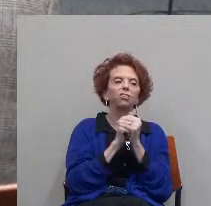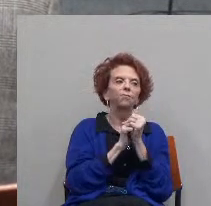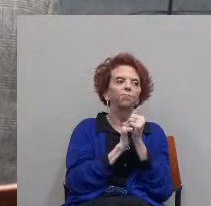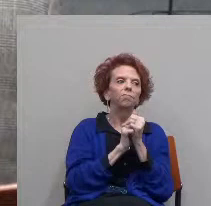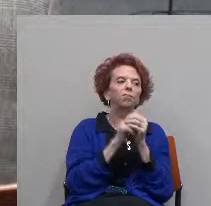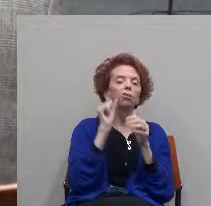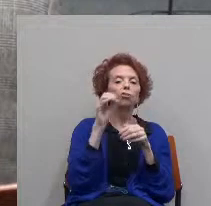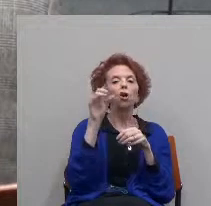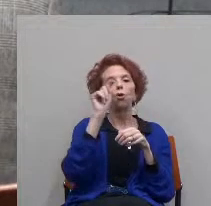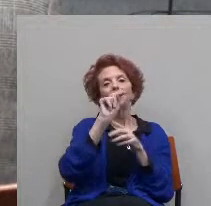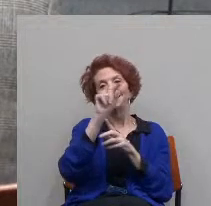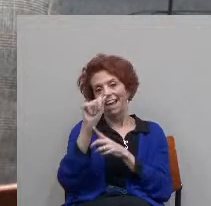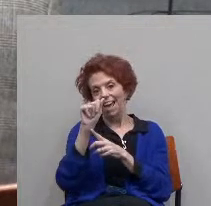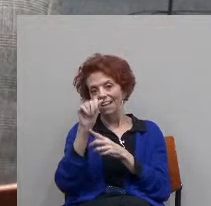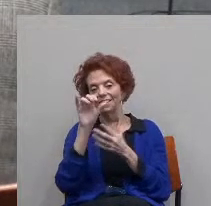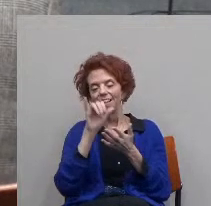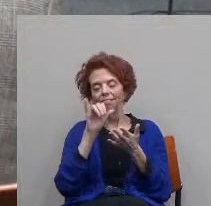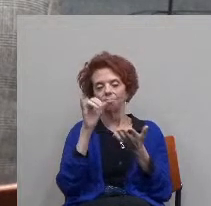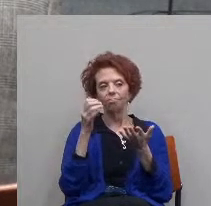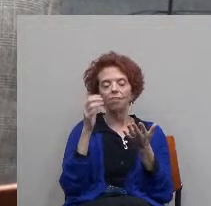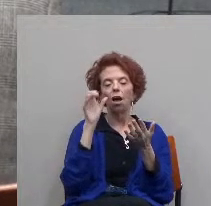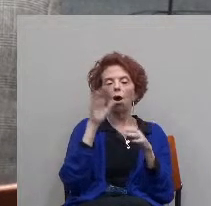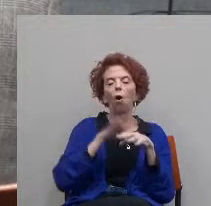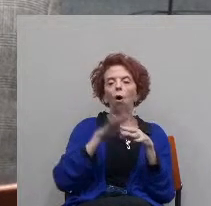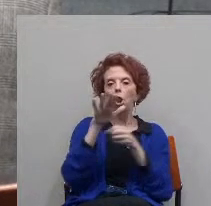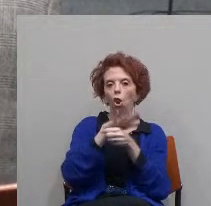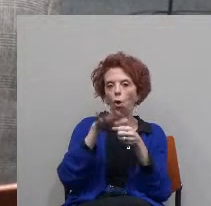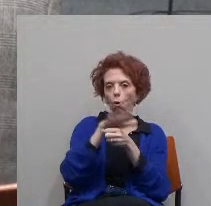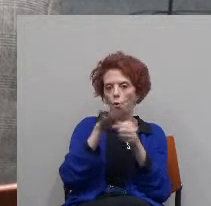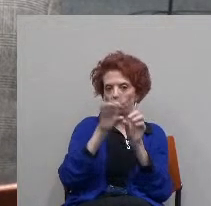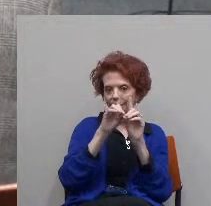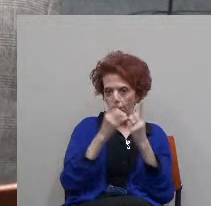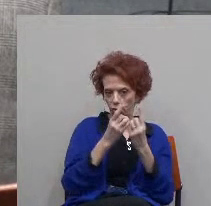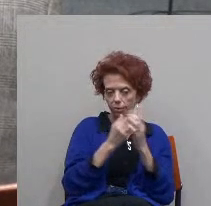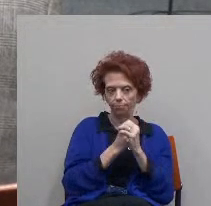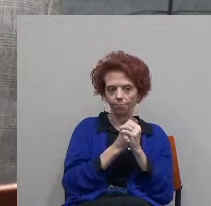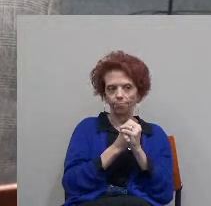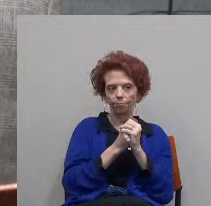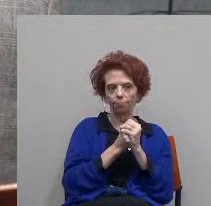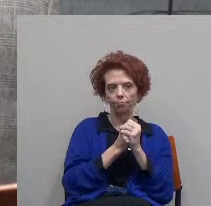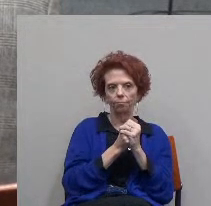certifications. So the TAs, that is when a local district